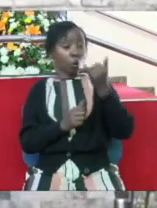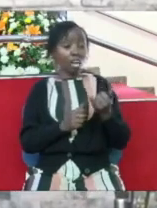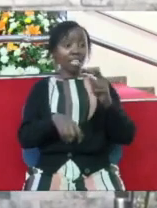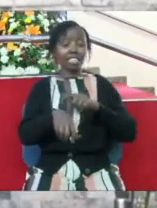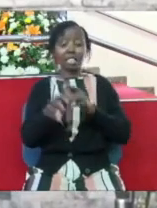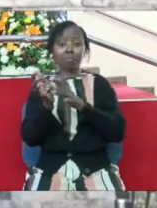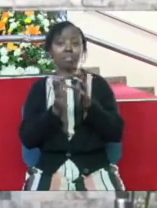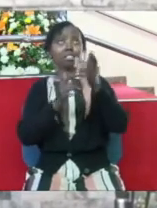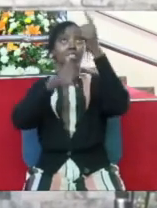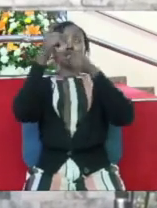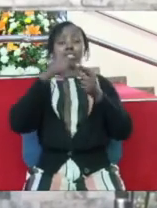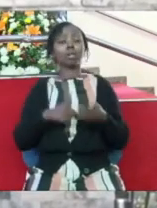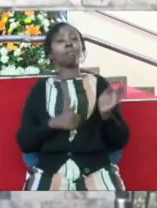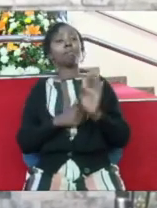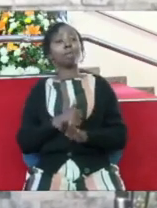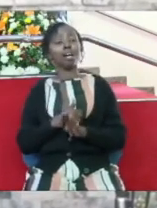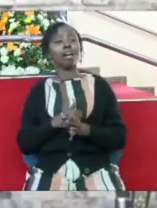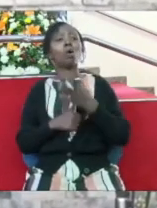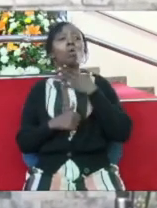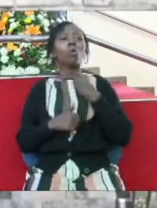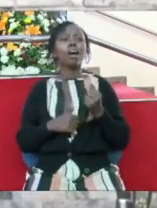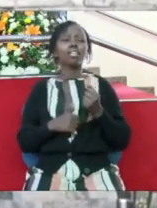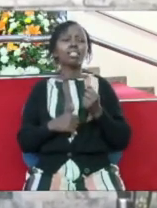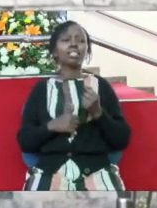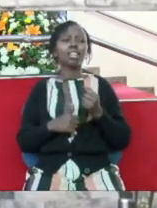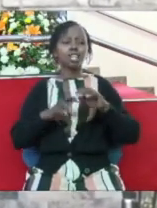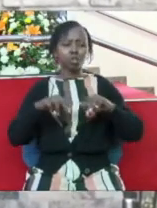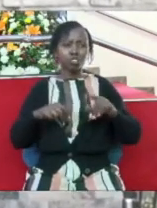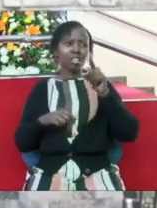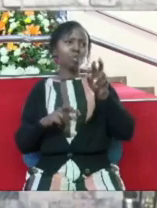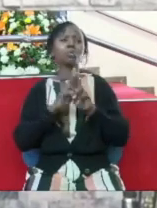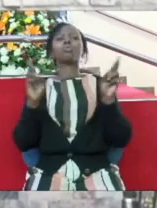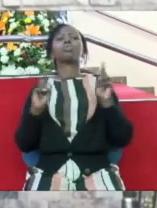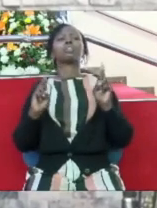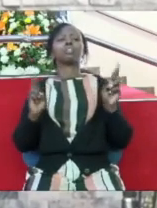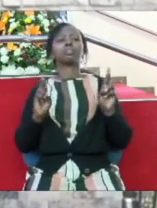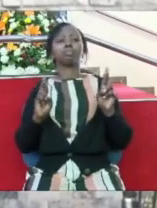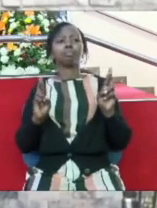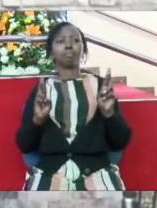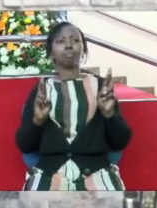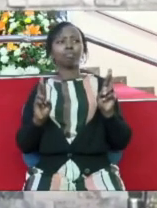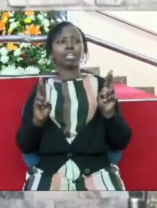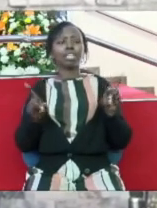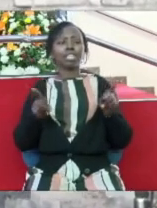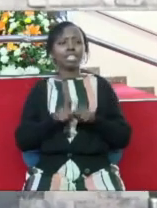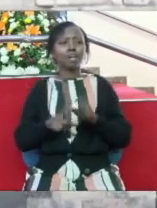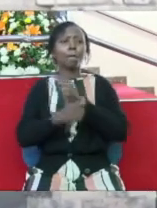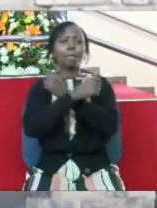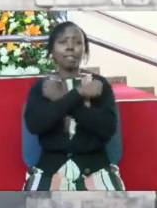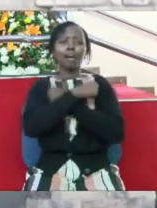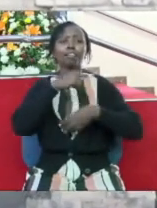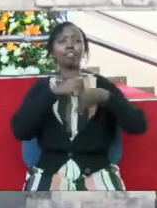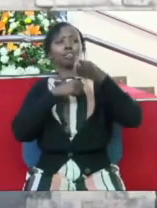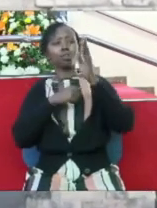comes back, kwa sababu anaporejea, he wants to find you ready. Anataka kupate ukiwa tayari. In love with him. Ukiwa na upendo pamoja